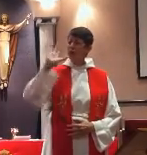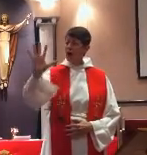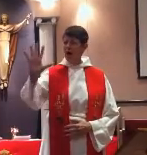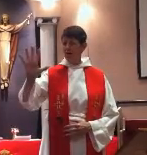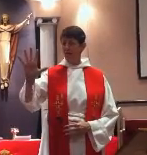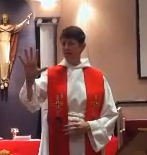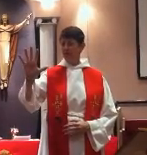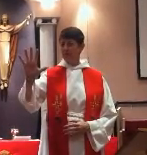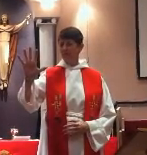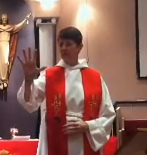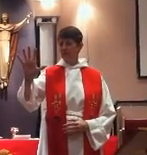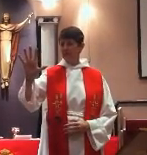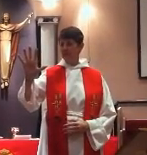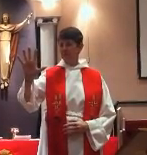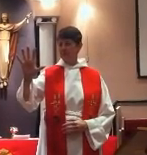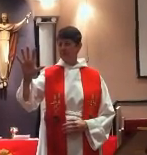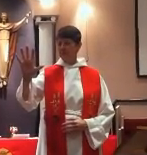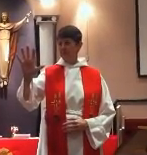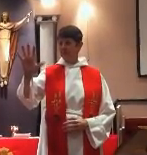only 5